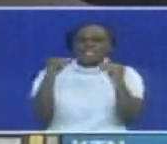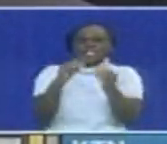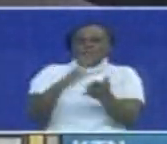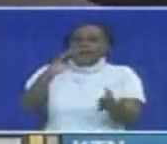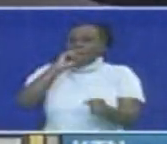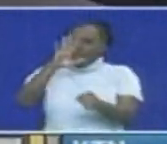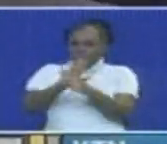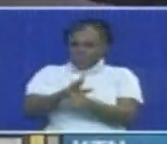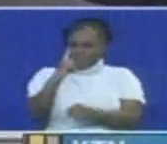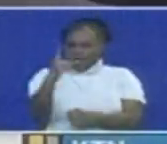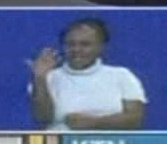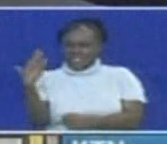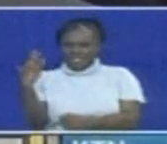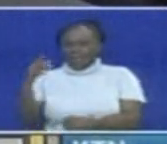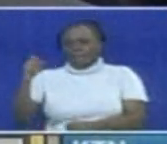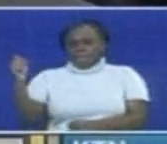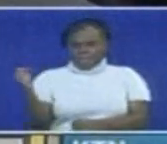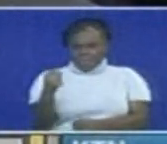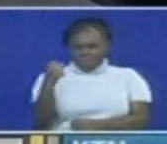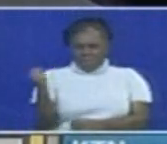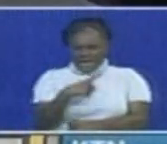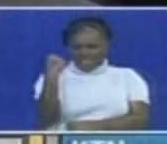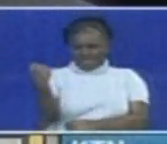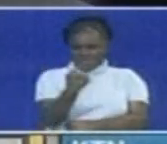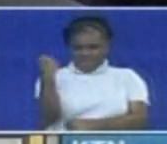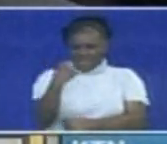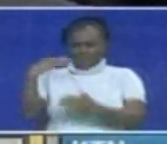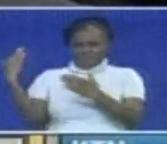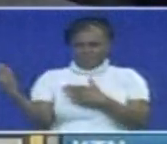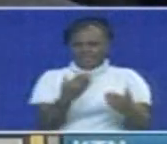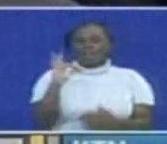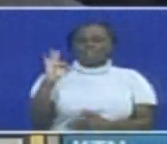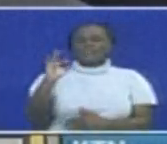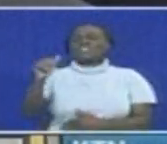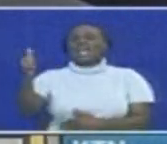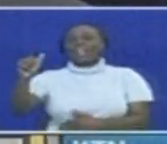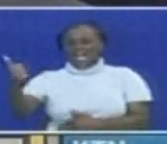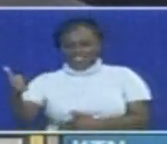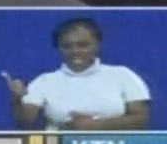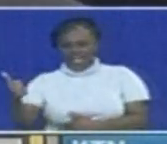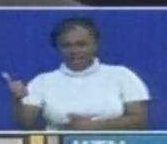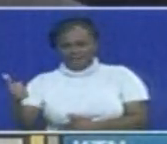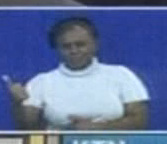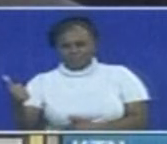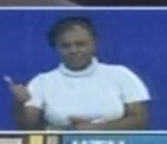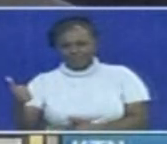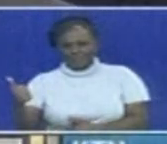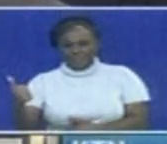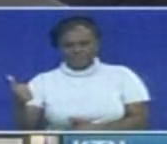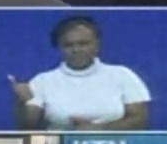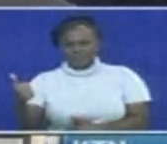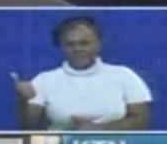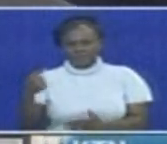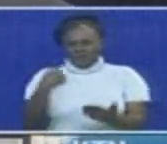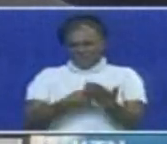Nawaahidi kitu kimoja. Mwezi Mei, tunaleta frequency nyingine. Ambapo ni